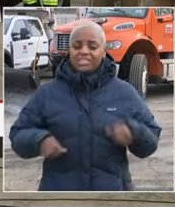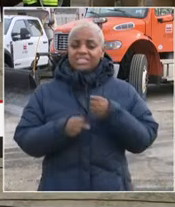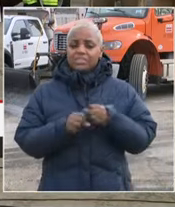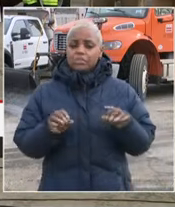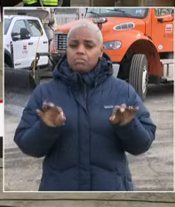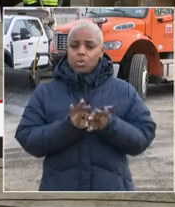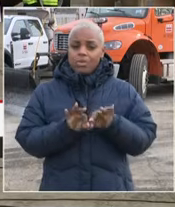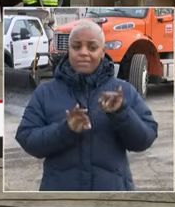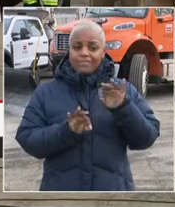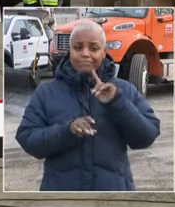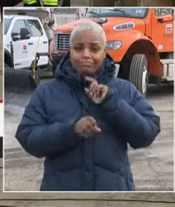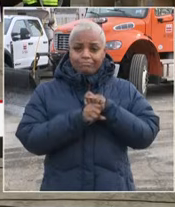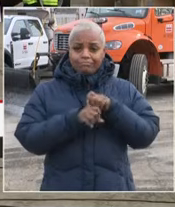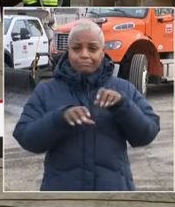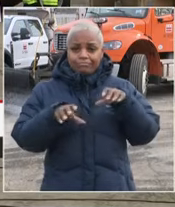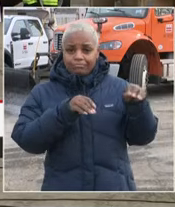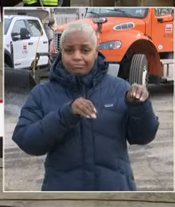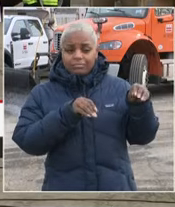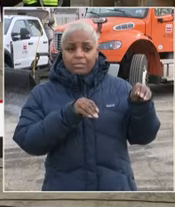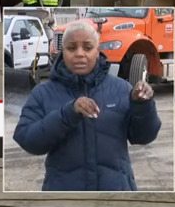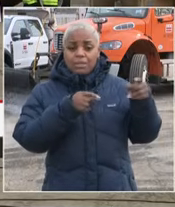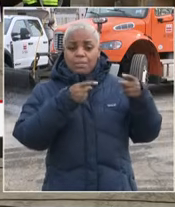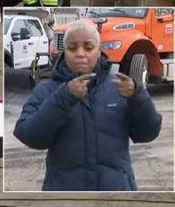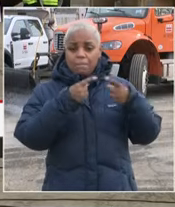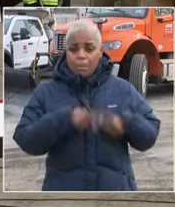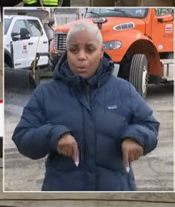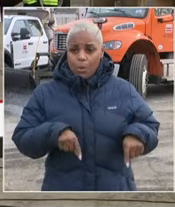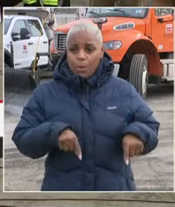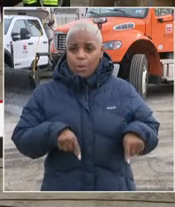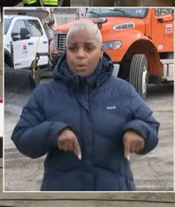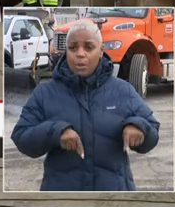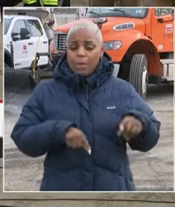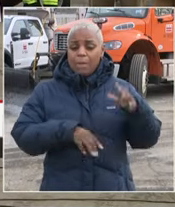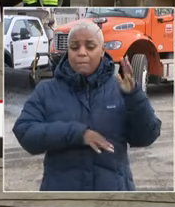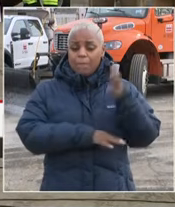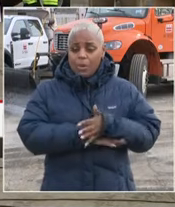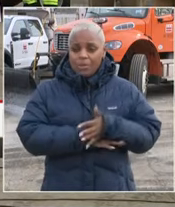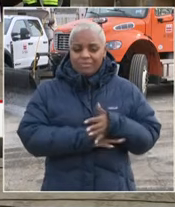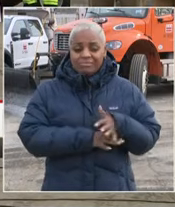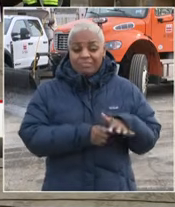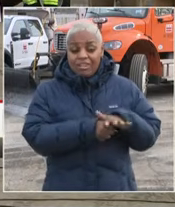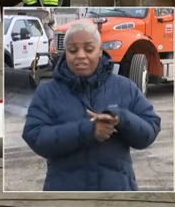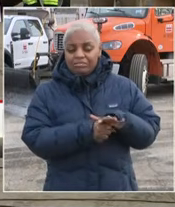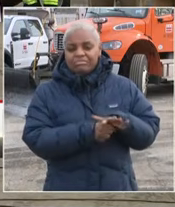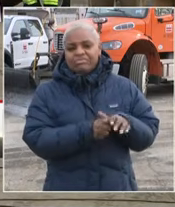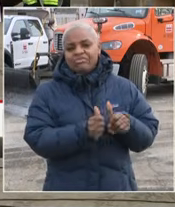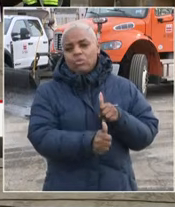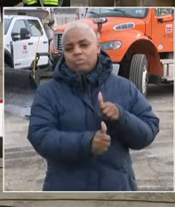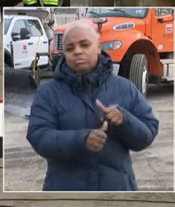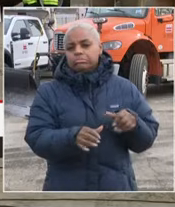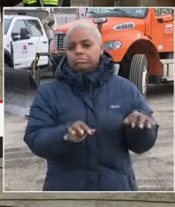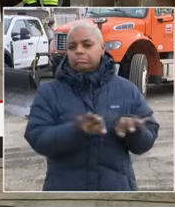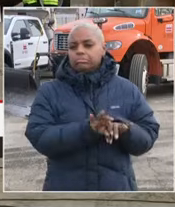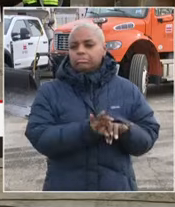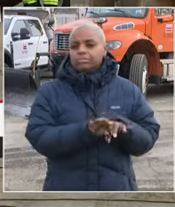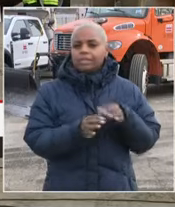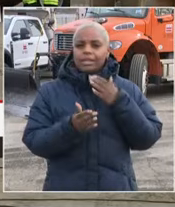be very dangerous, and in some cases, maybe they could still be energized. So I just kind of say that as well. Thank